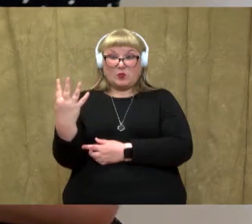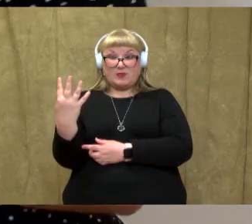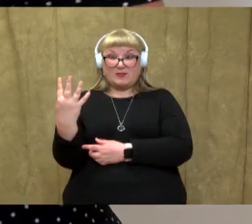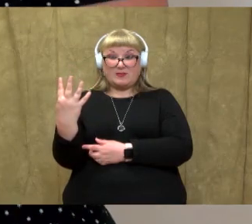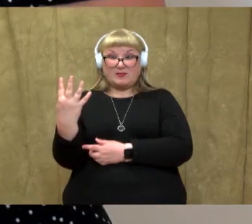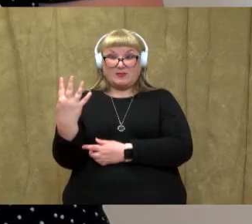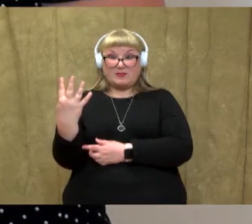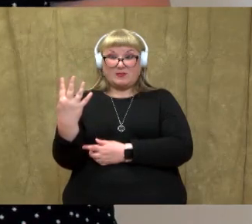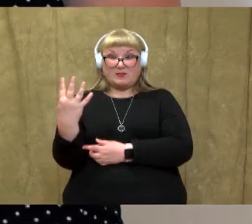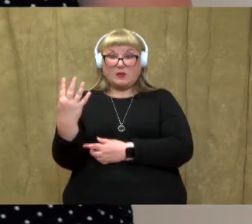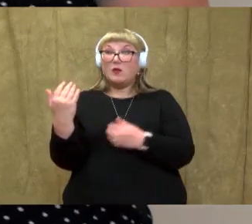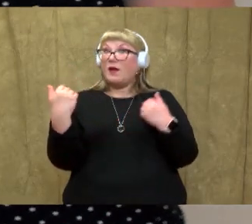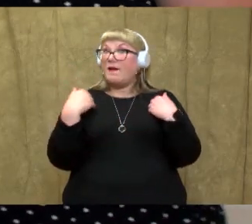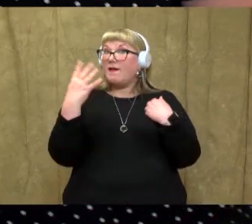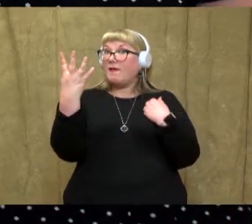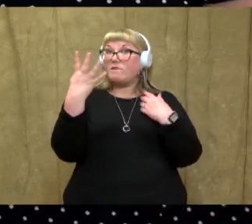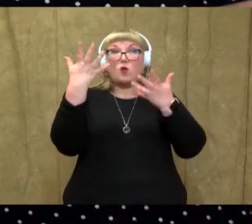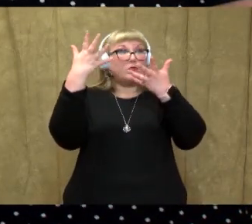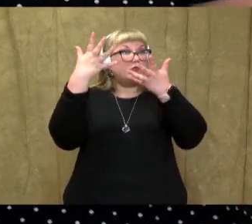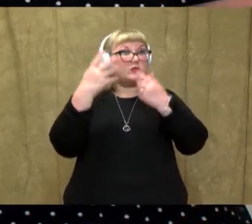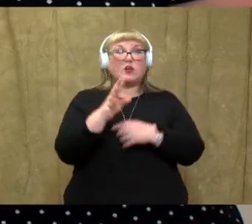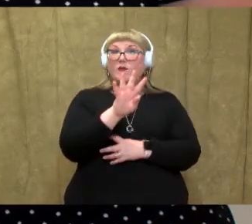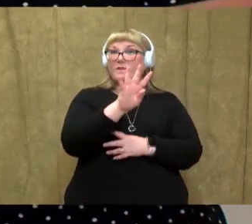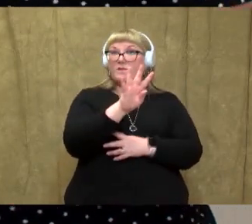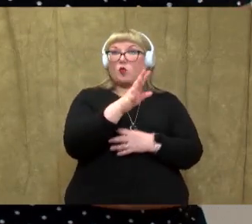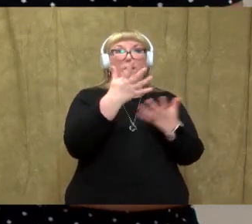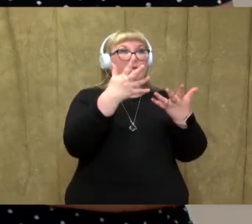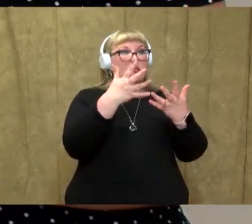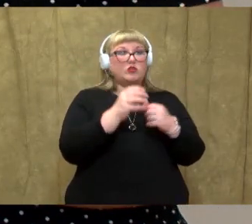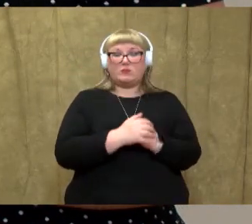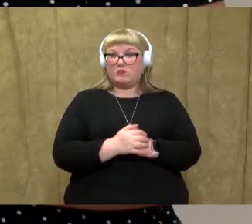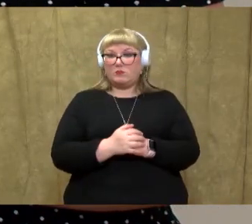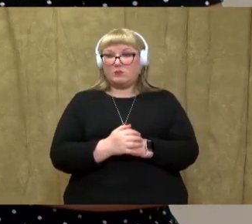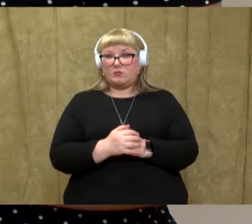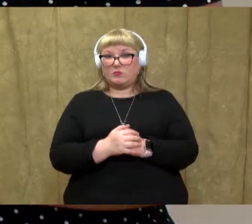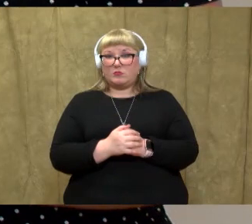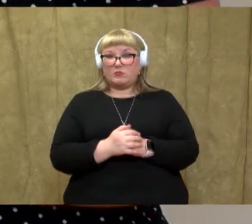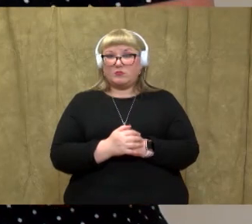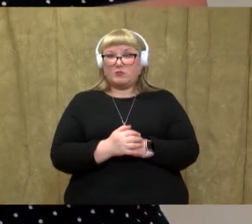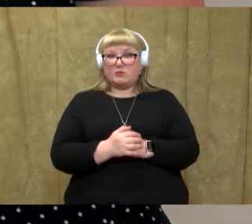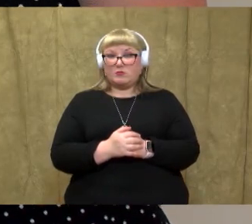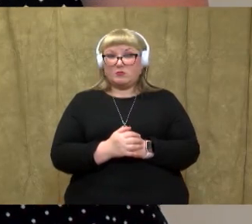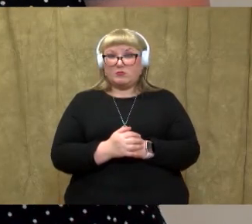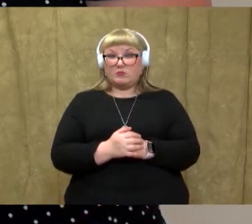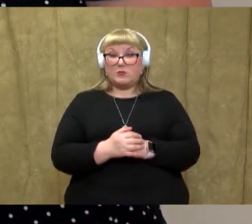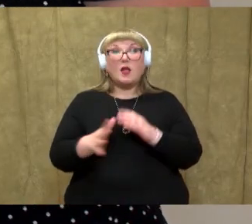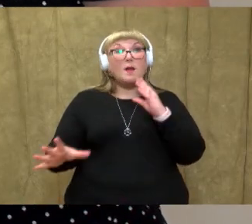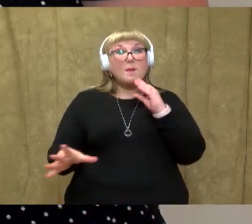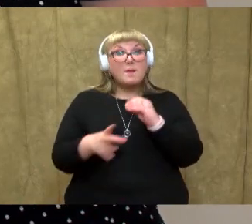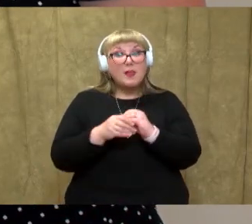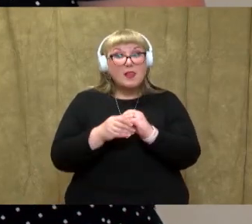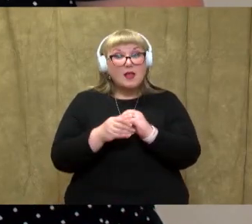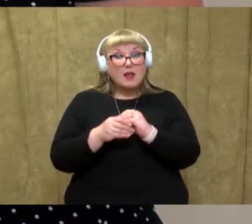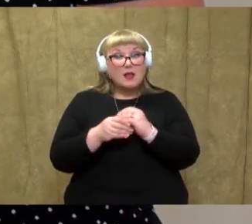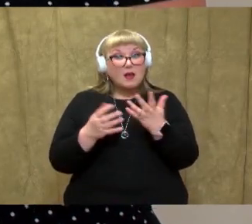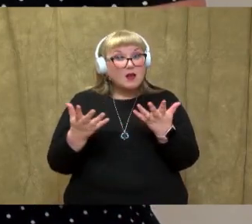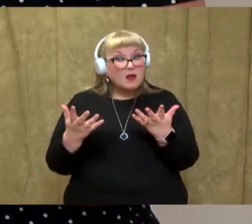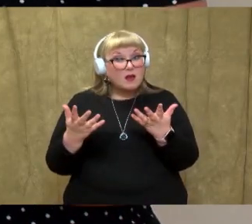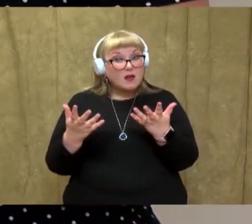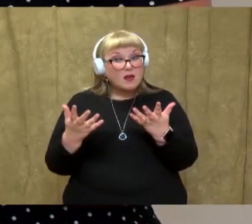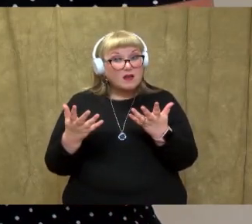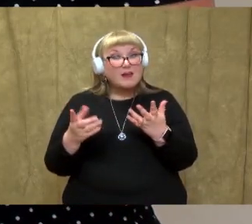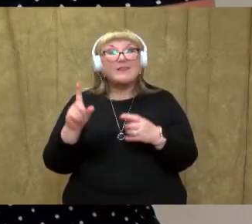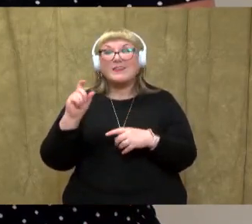4. We have drawn the first half of our problem. 4 plus,